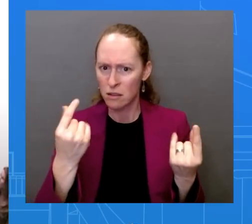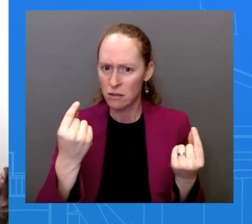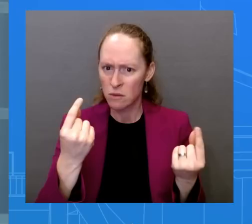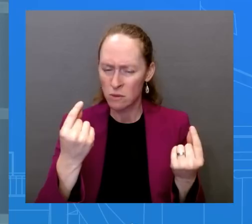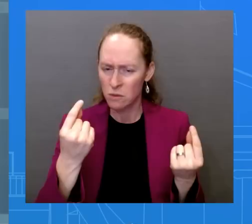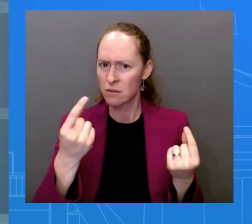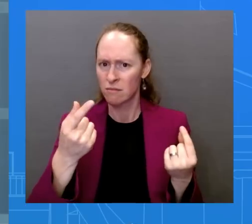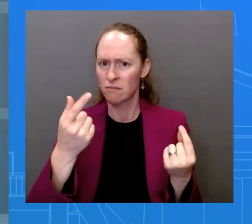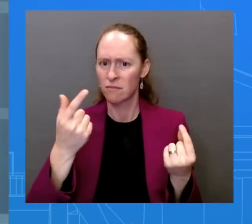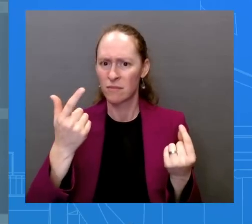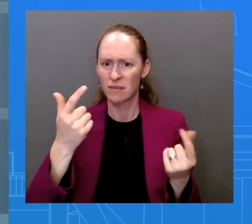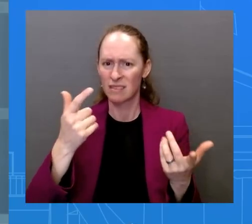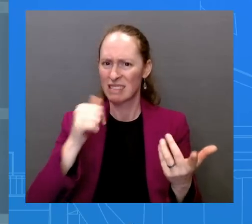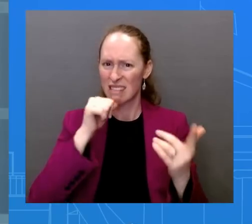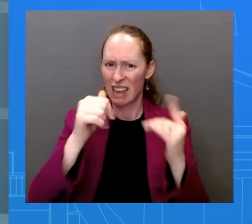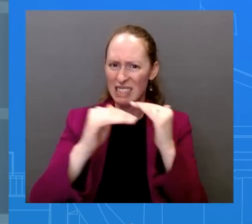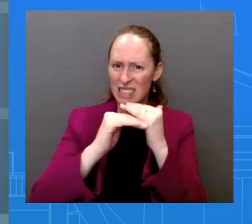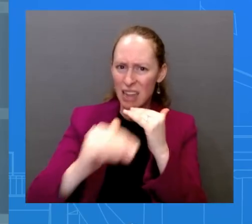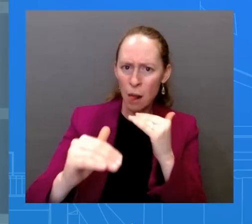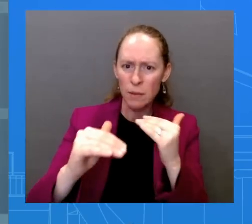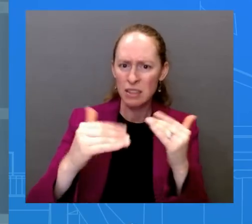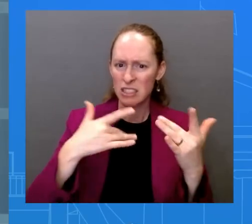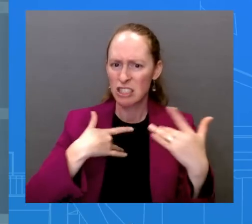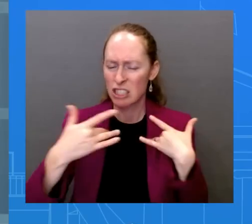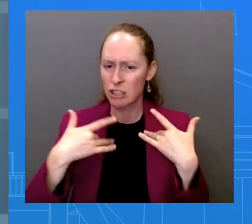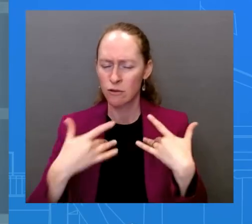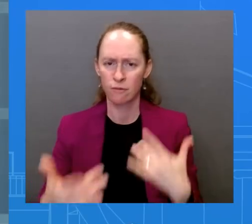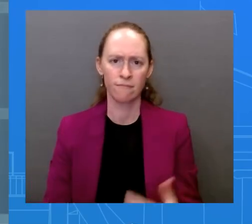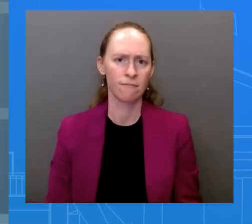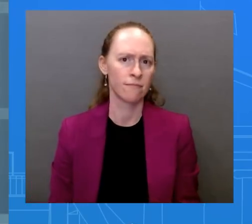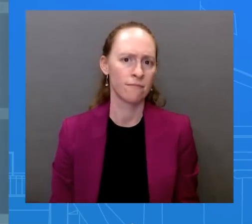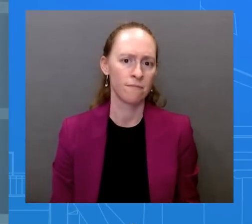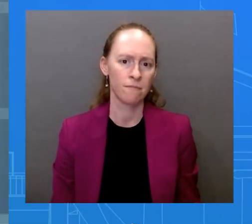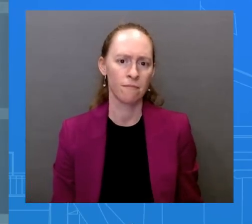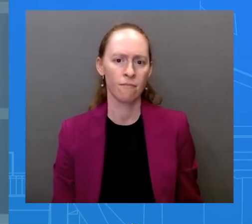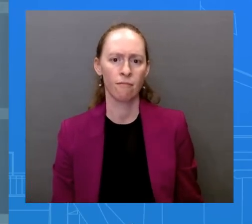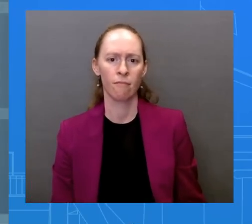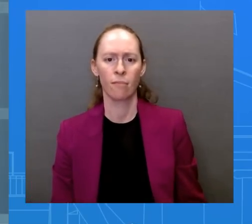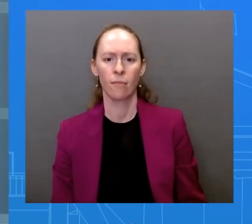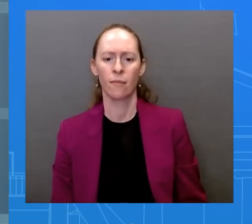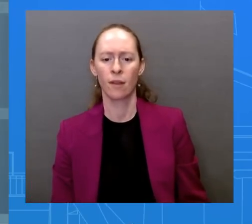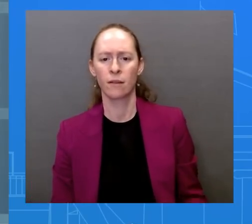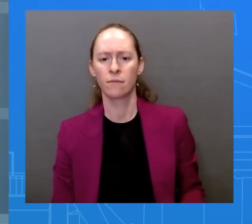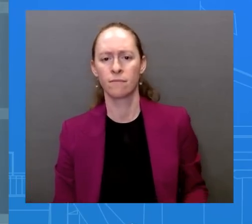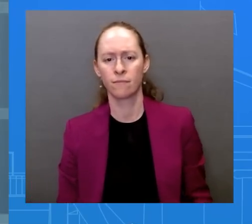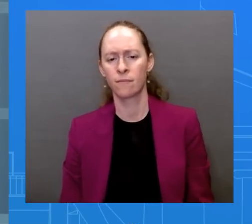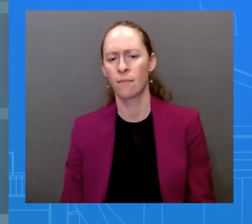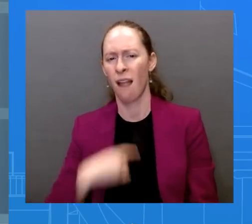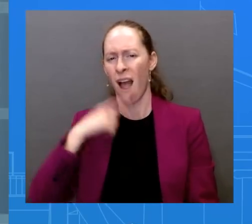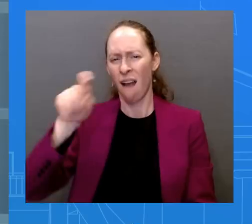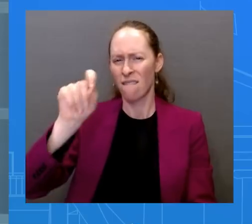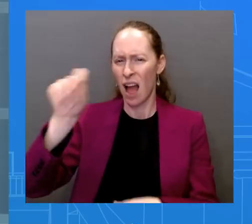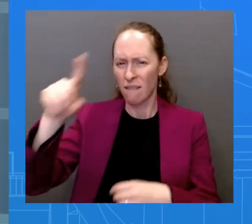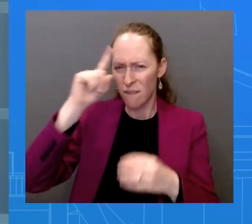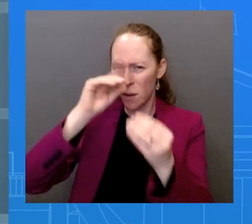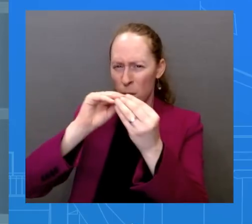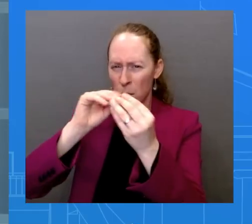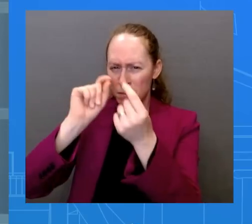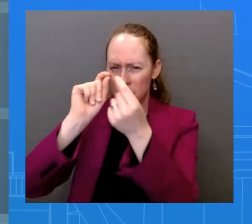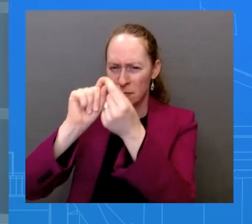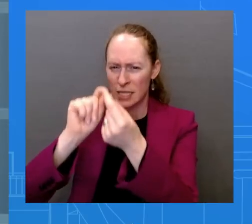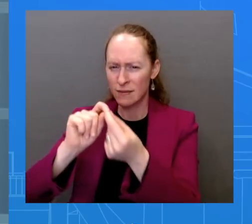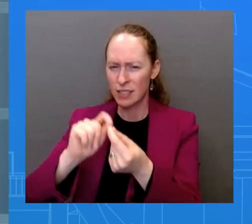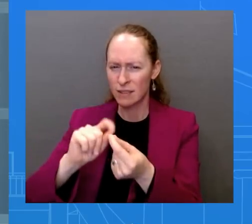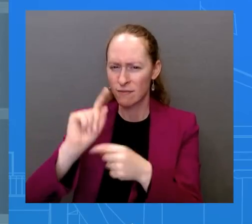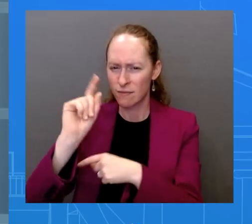concern. So we'd have to go back to the team to get any more specifics on what we have talked about already about the aid that we have provided